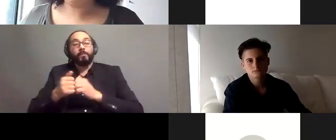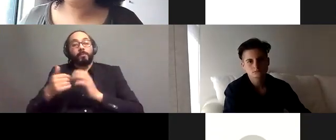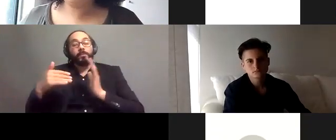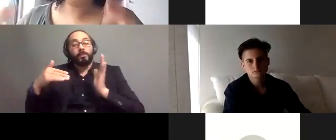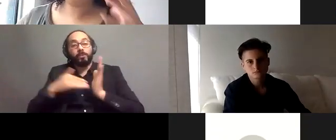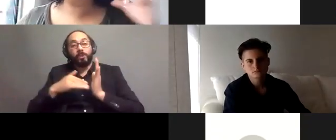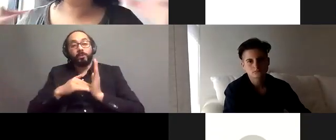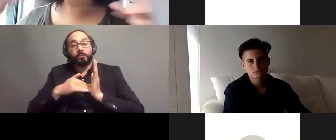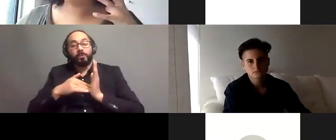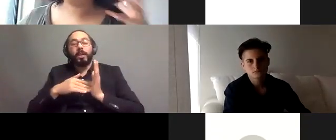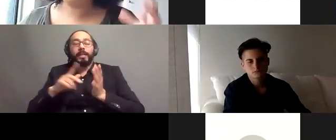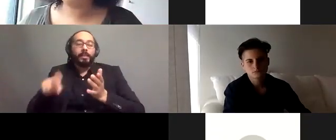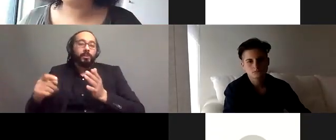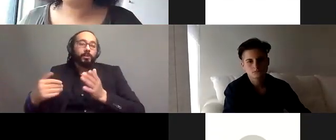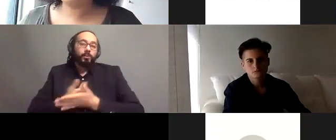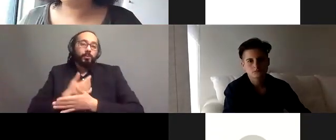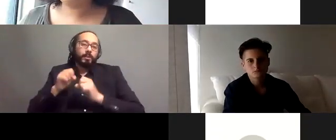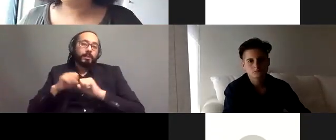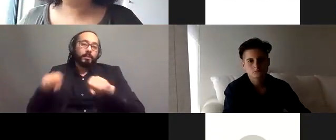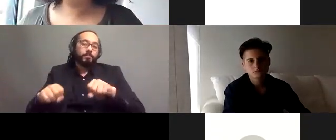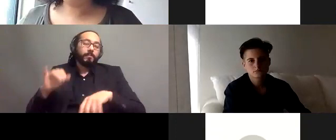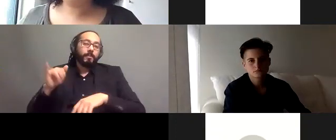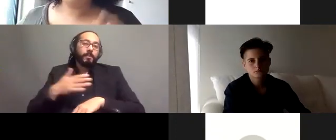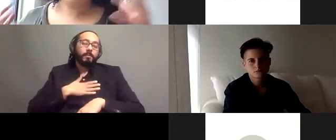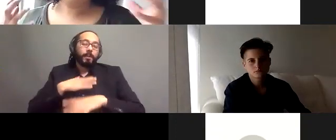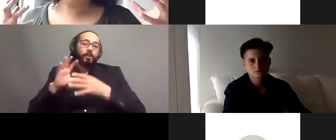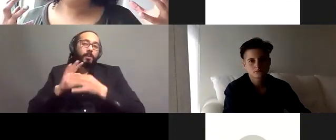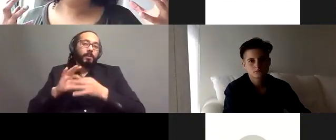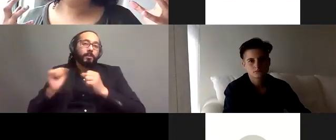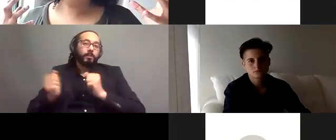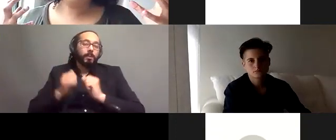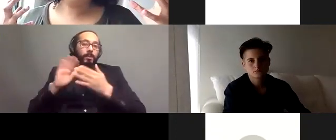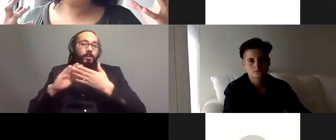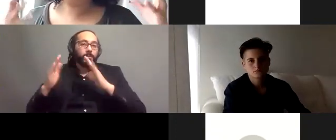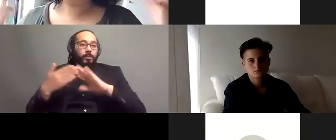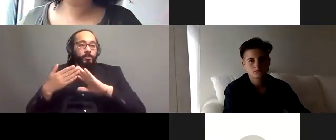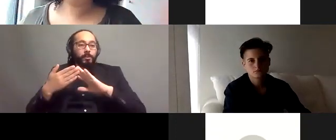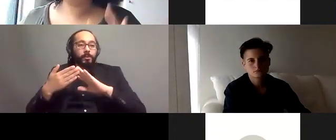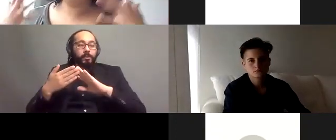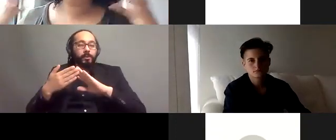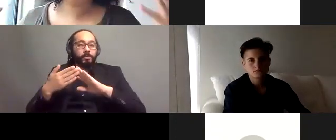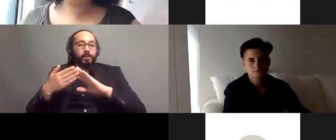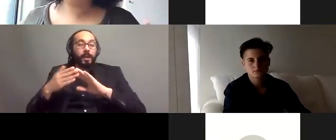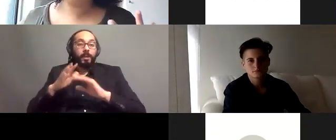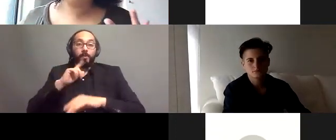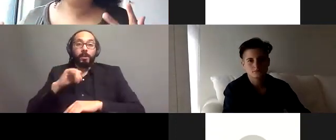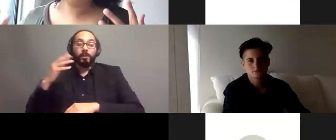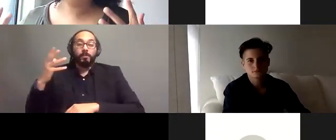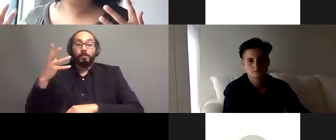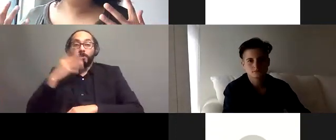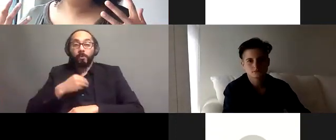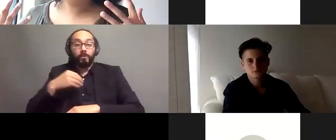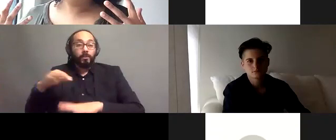Yeah. So that's my relationship with like community, and while it's beautiful and wonderful,